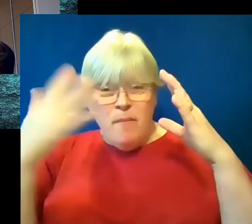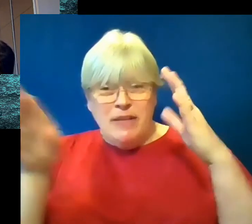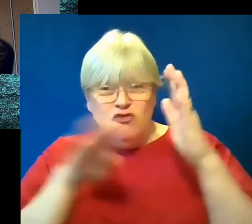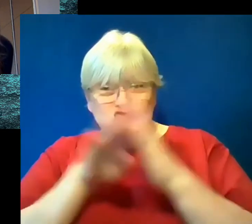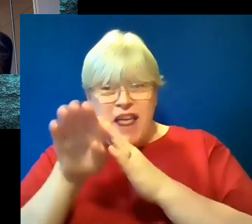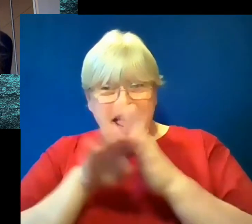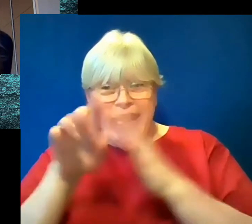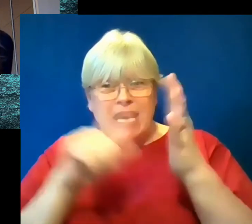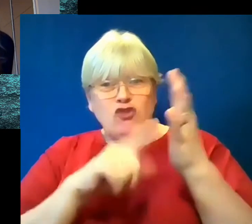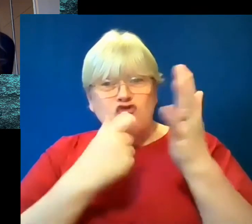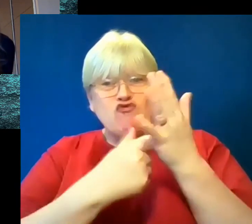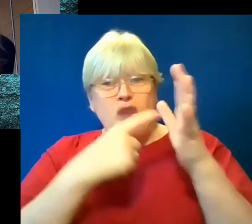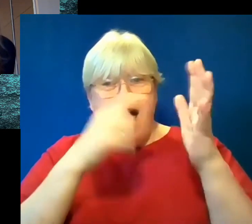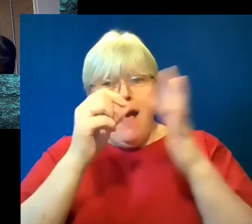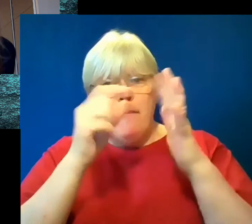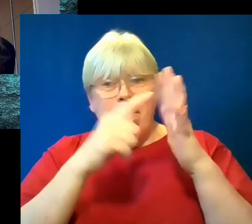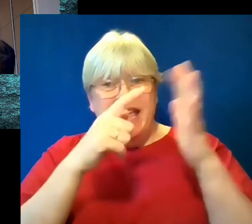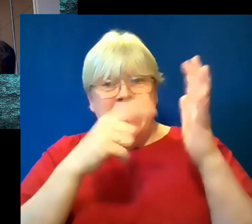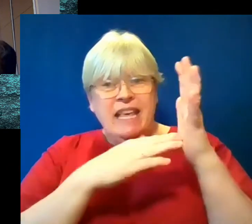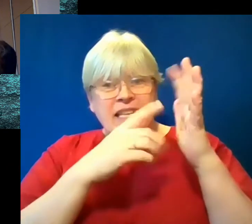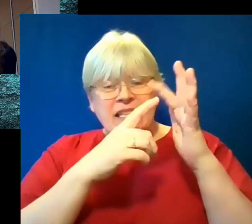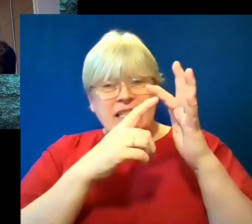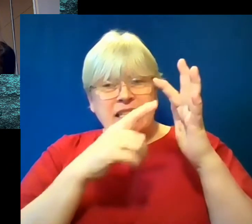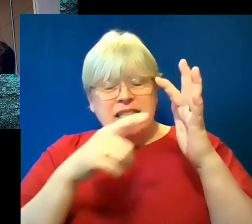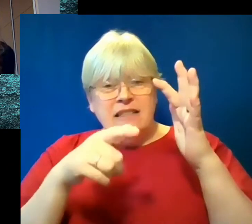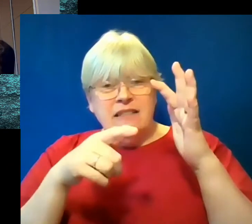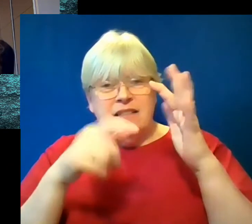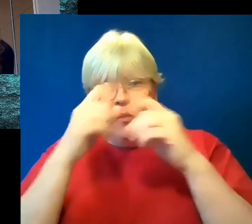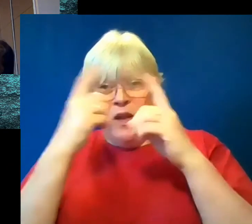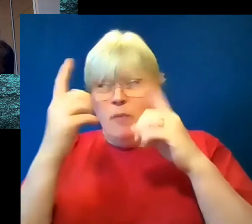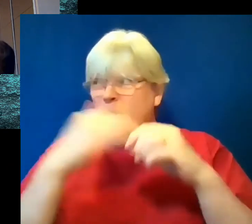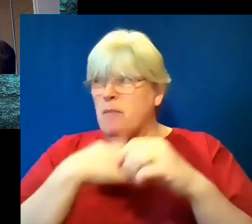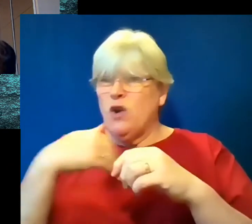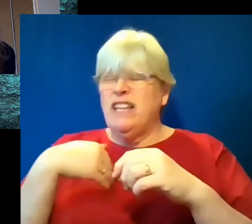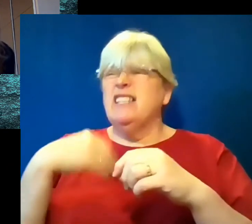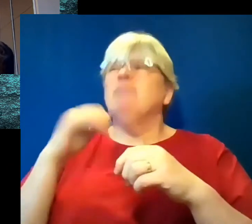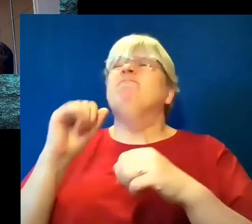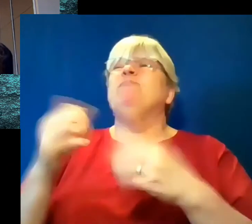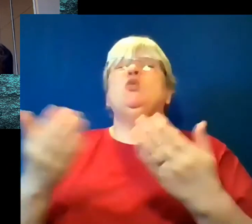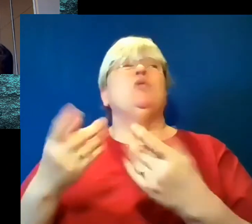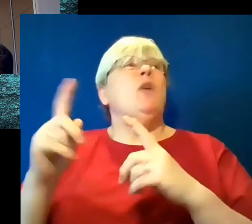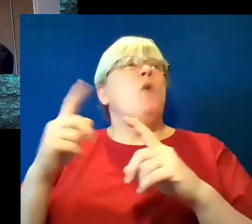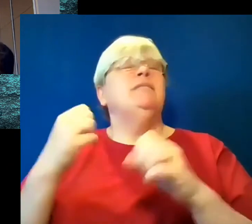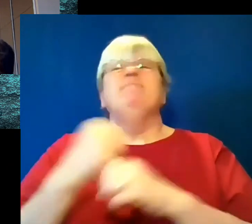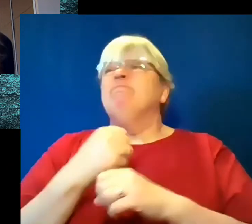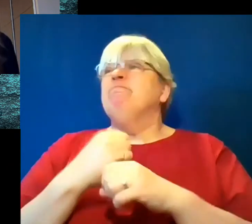artist. What did you just kind of wake up one morning and think, today I'm going to be a trapeze artist?